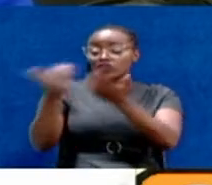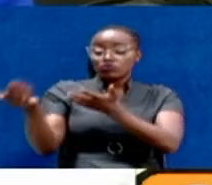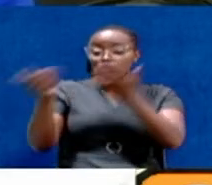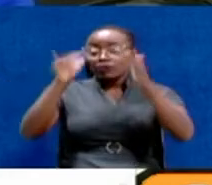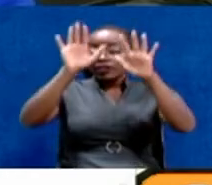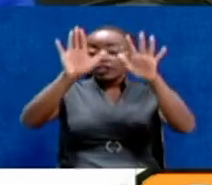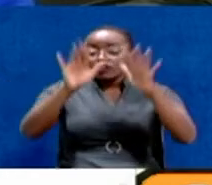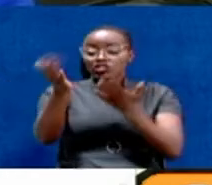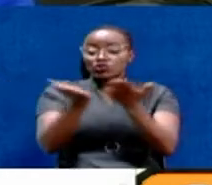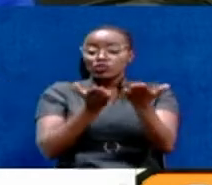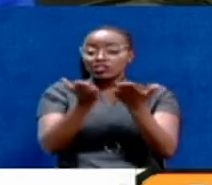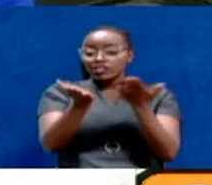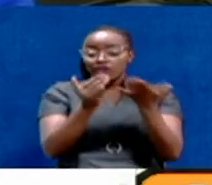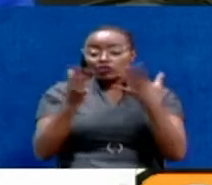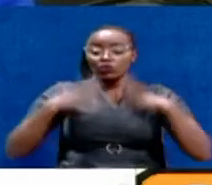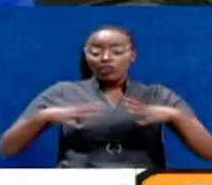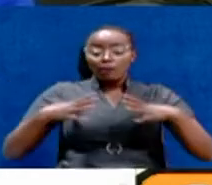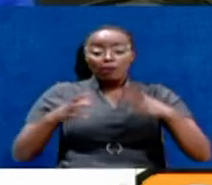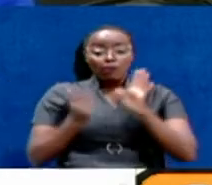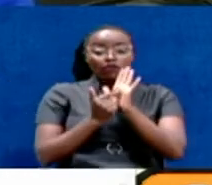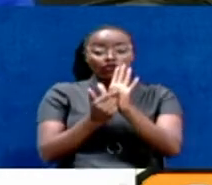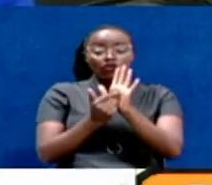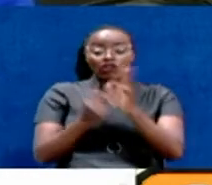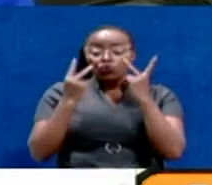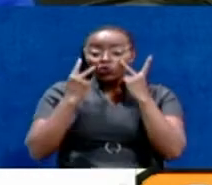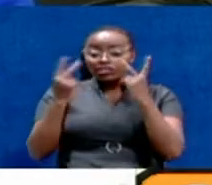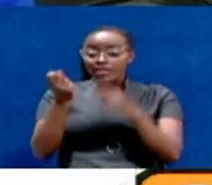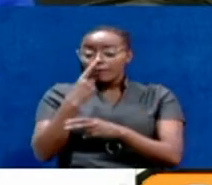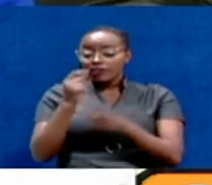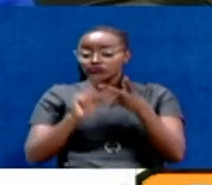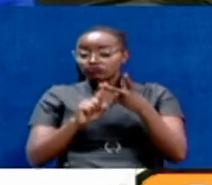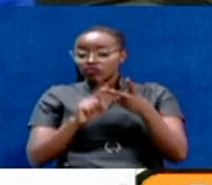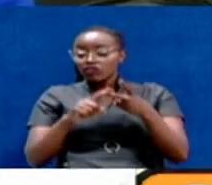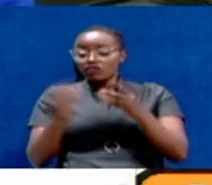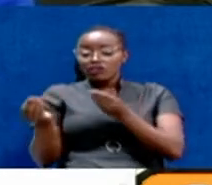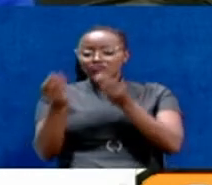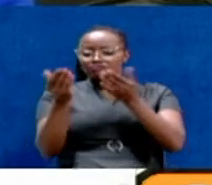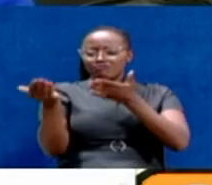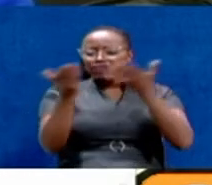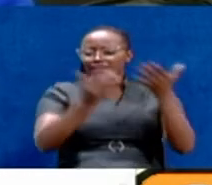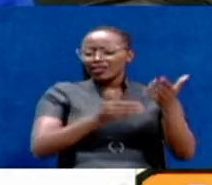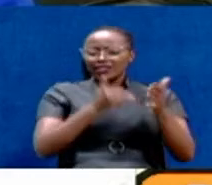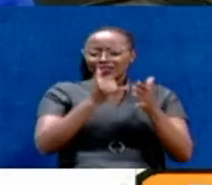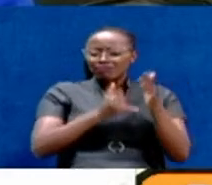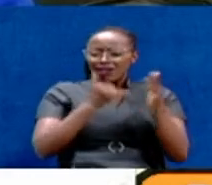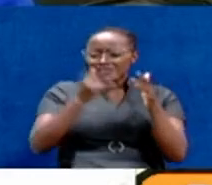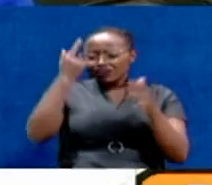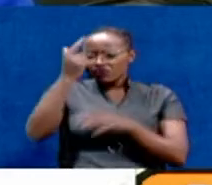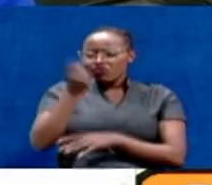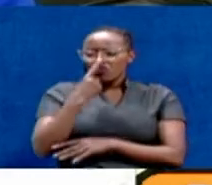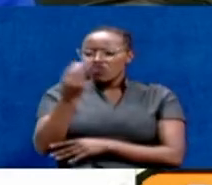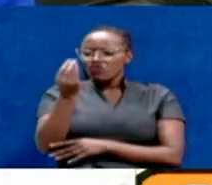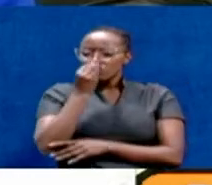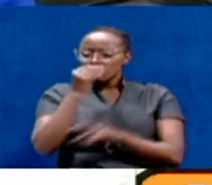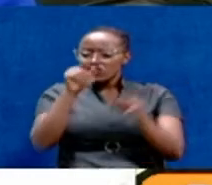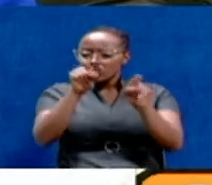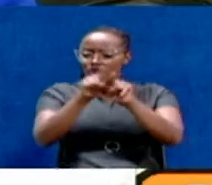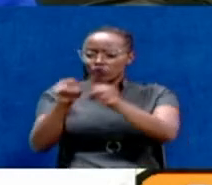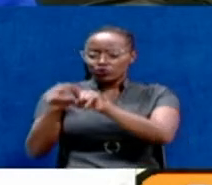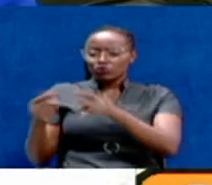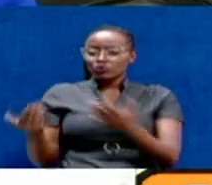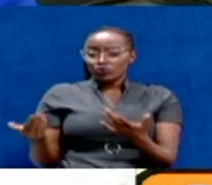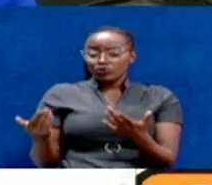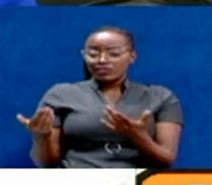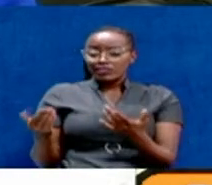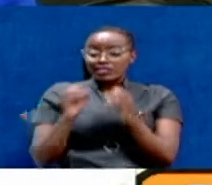essential services to the people, like we've seen, it's medicine, it's medical equipment, food also, then of